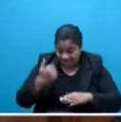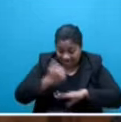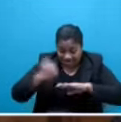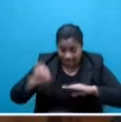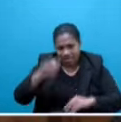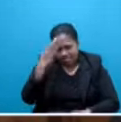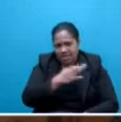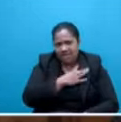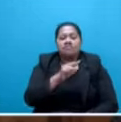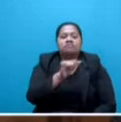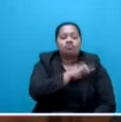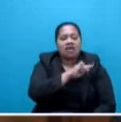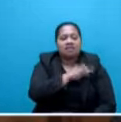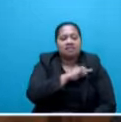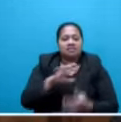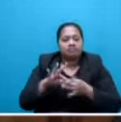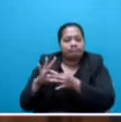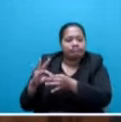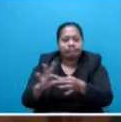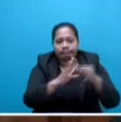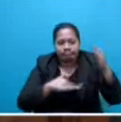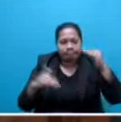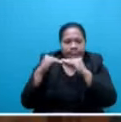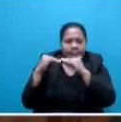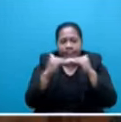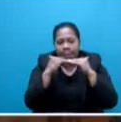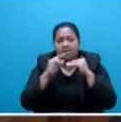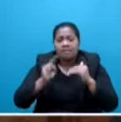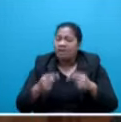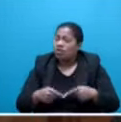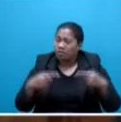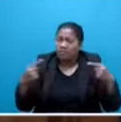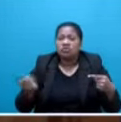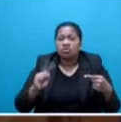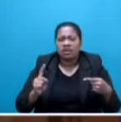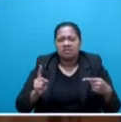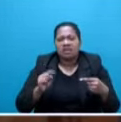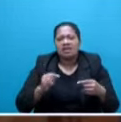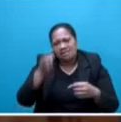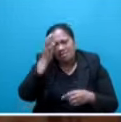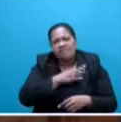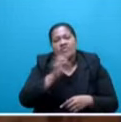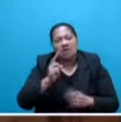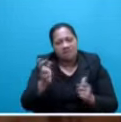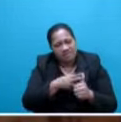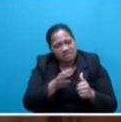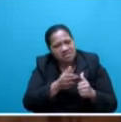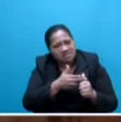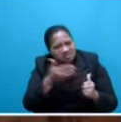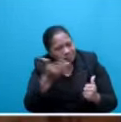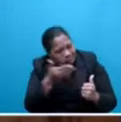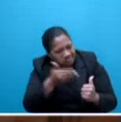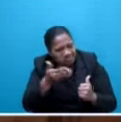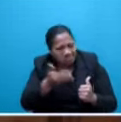progressive Fiji, while opposition believes in biasness and regressive Fiji. Very poor. Honorable Speaker, it's always been